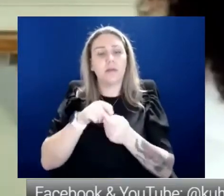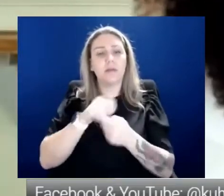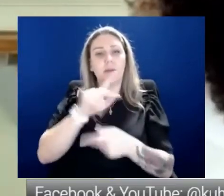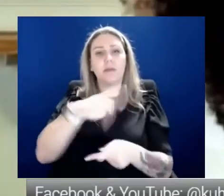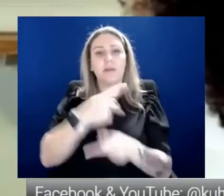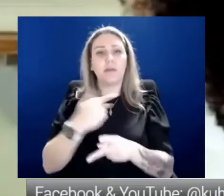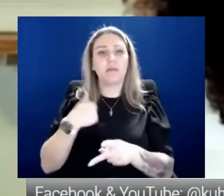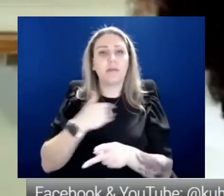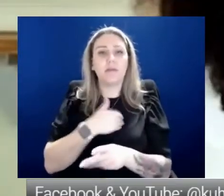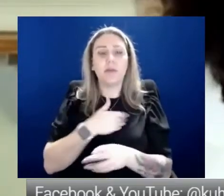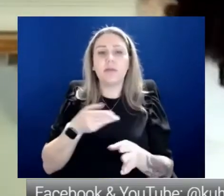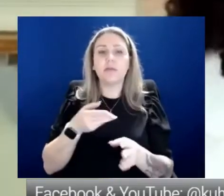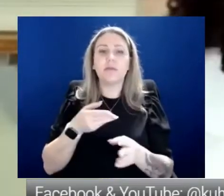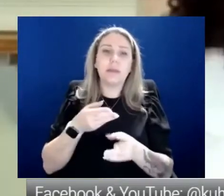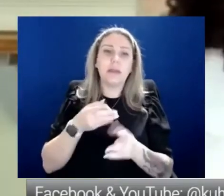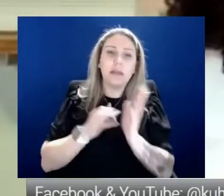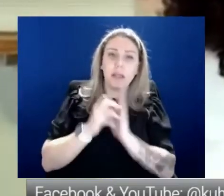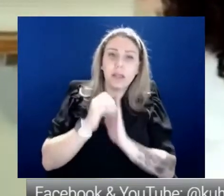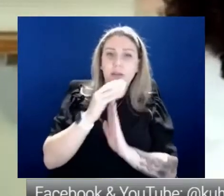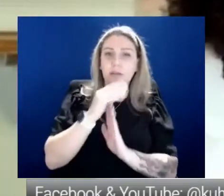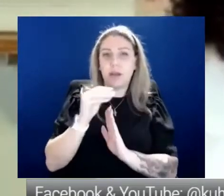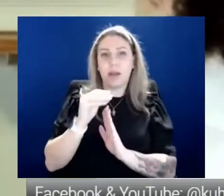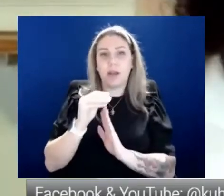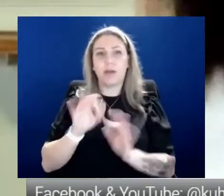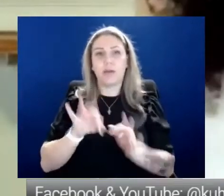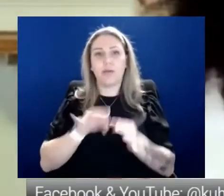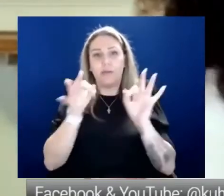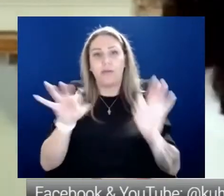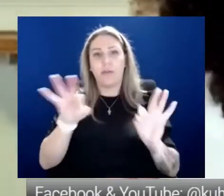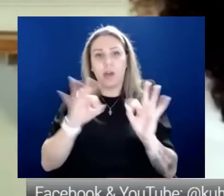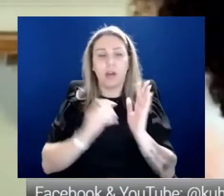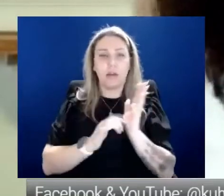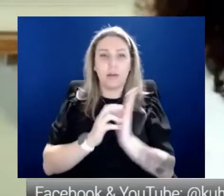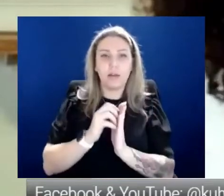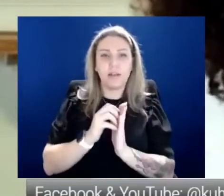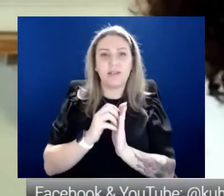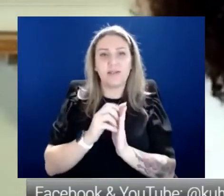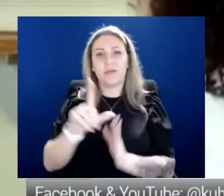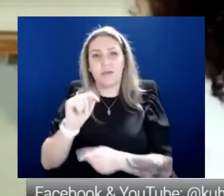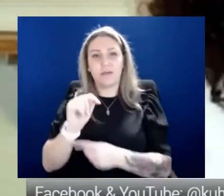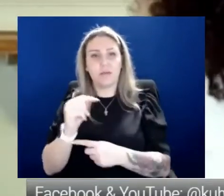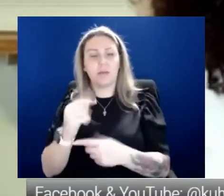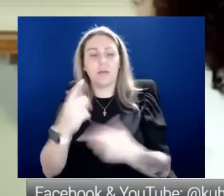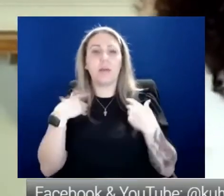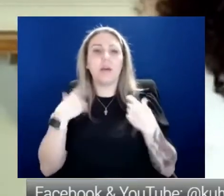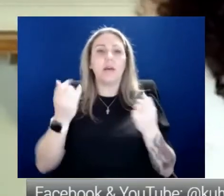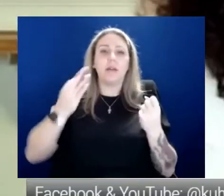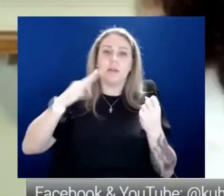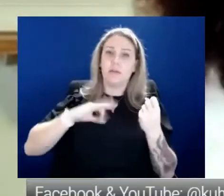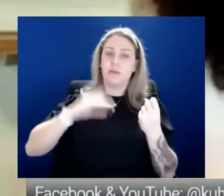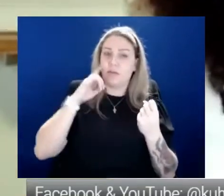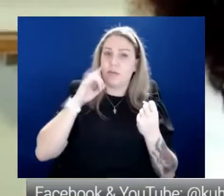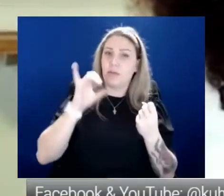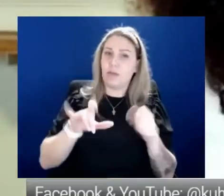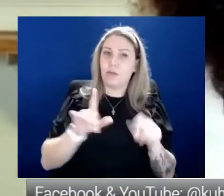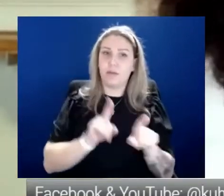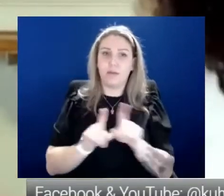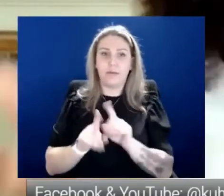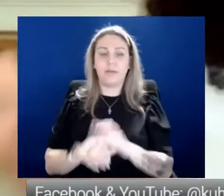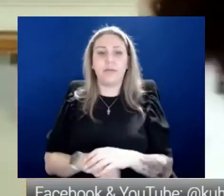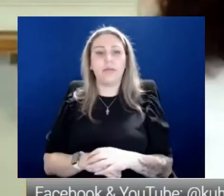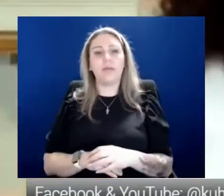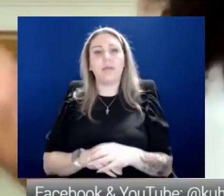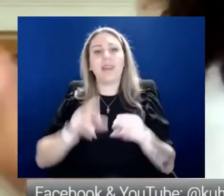and ovarian cancers. And so there's long-term health benefits for moms in that way as well. The weight